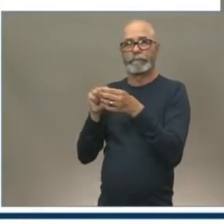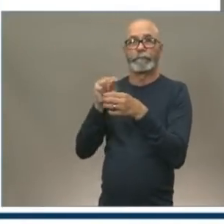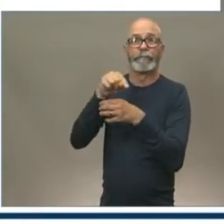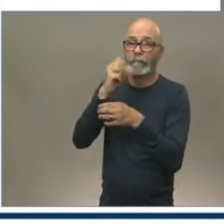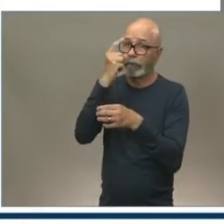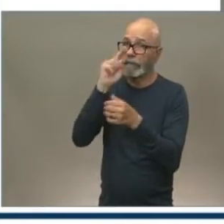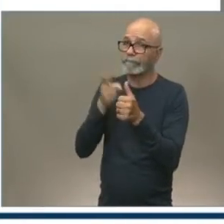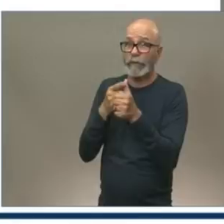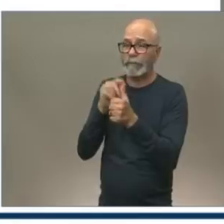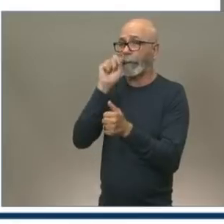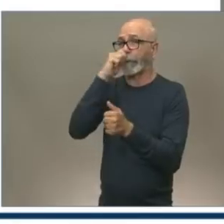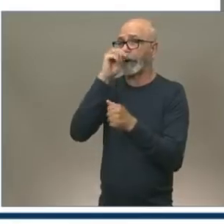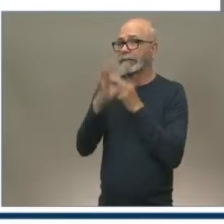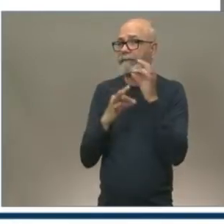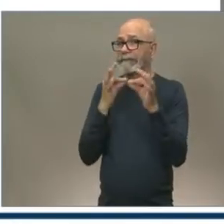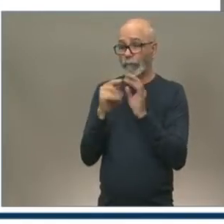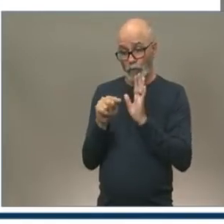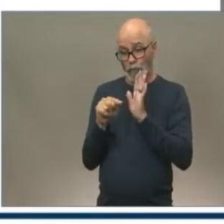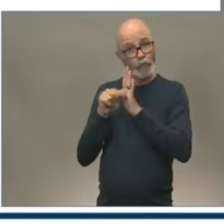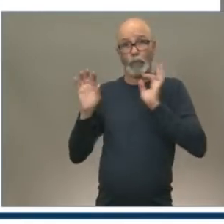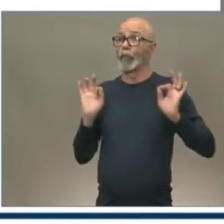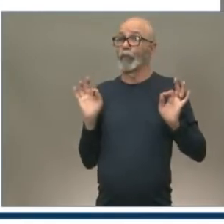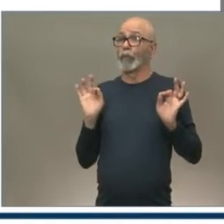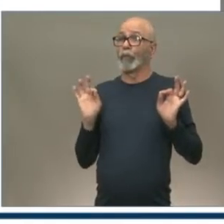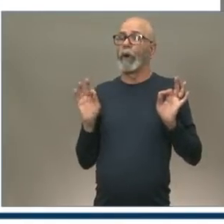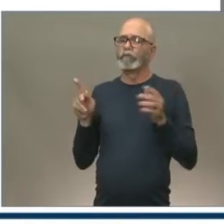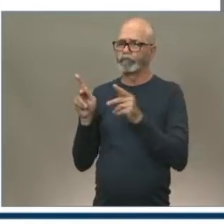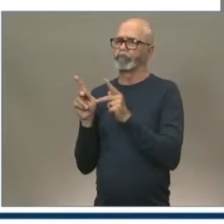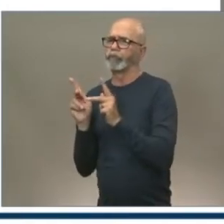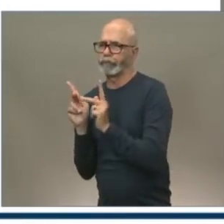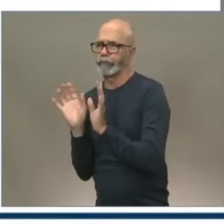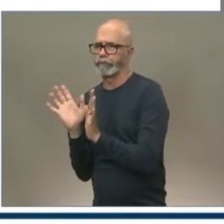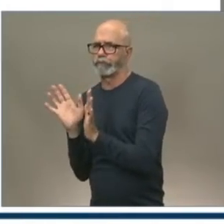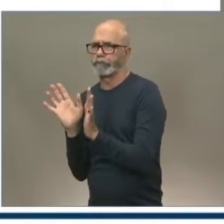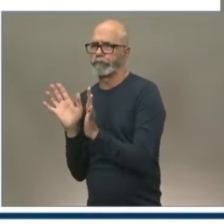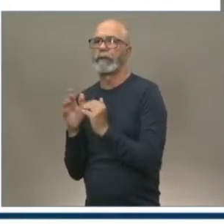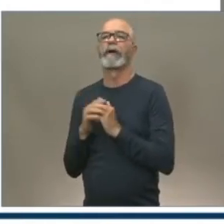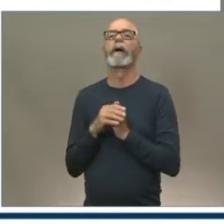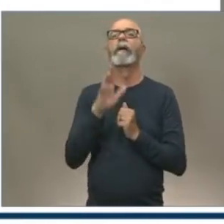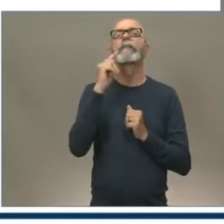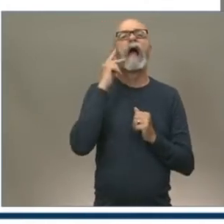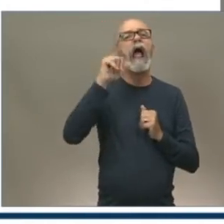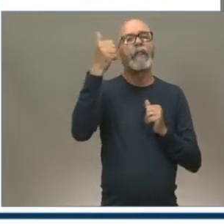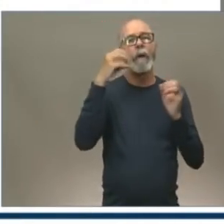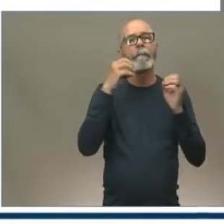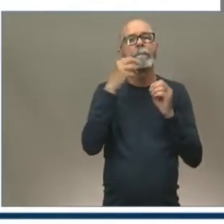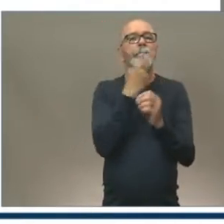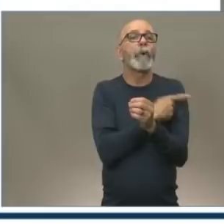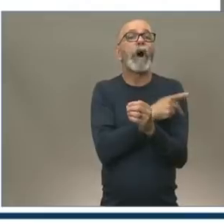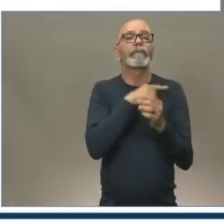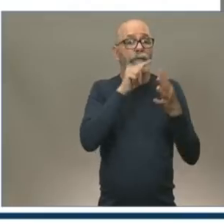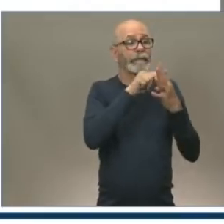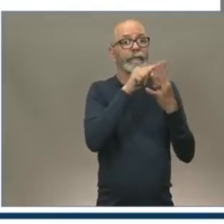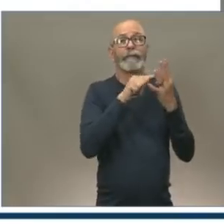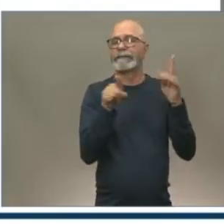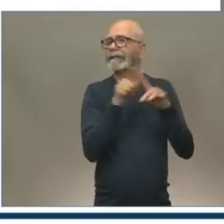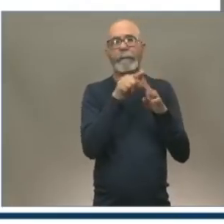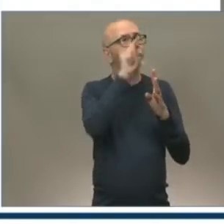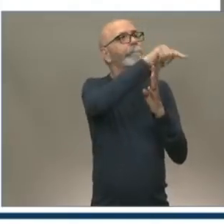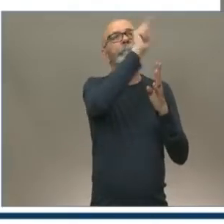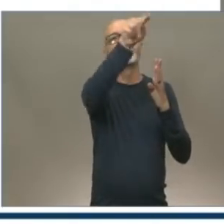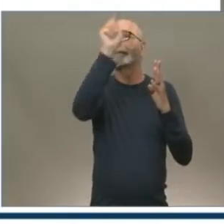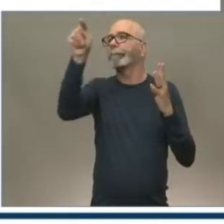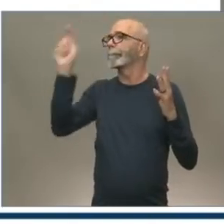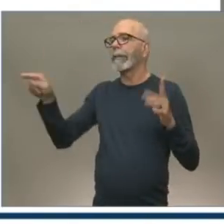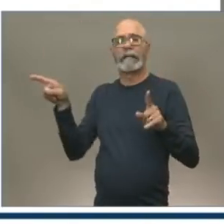negative result from their first test. And that is the same of what other Atlantic provinces are doing. For the next 4 weeks, people